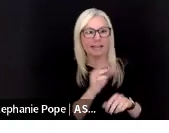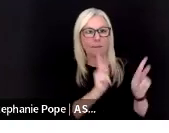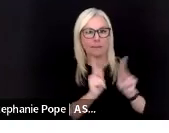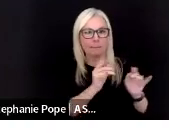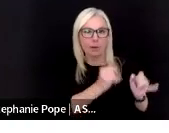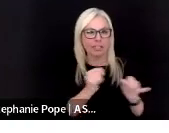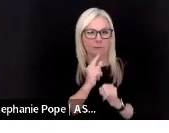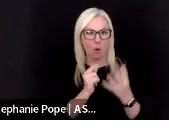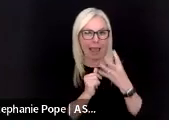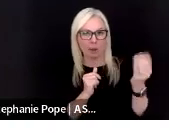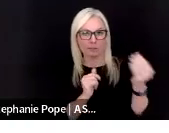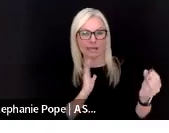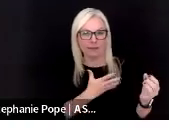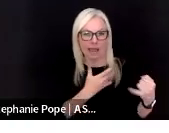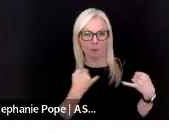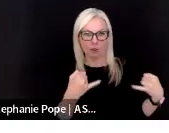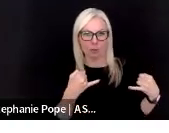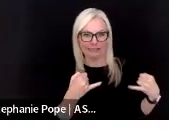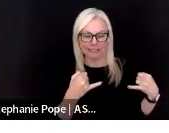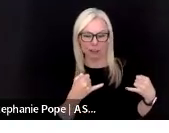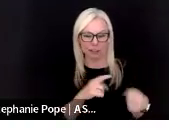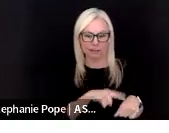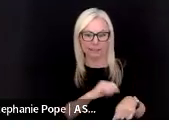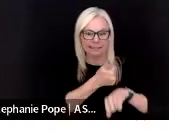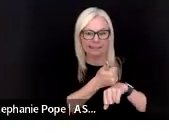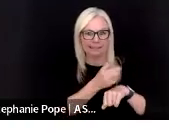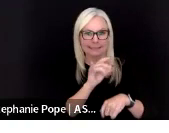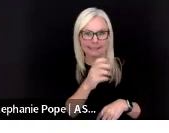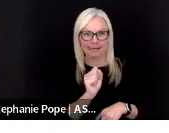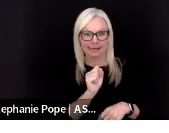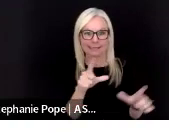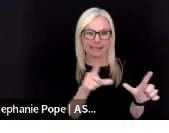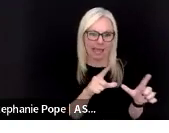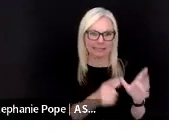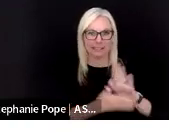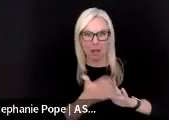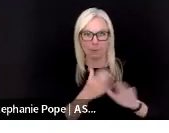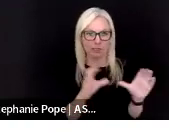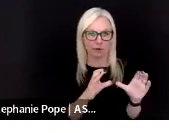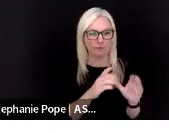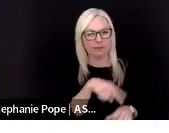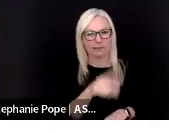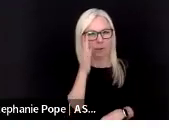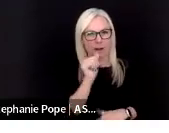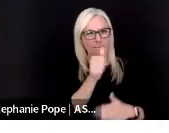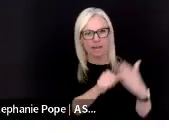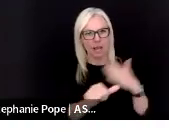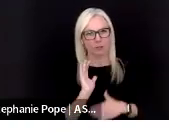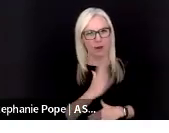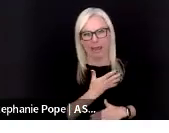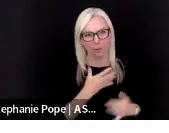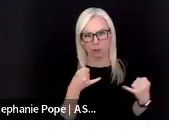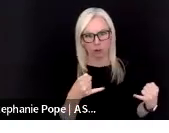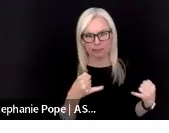are outside of our jurisdiction, which is setting-based, licensed, operated, or certified, then they will not be under the jurisdiction of the Justice